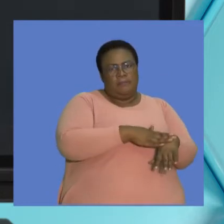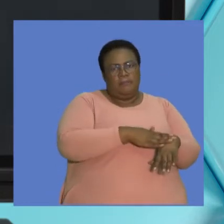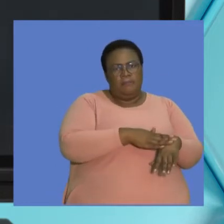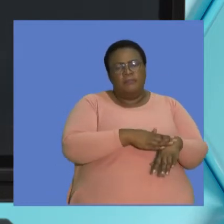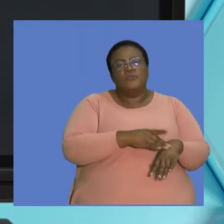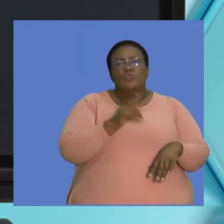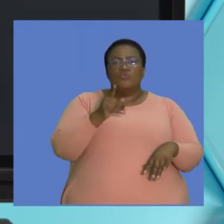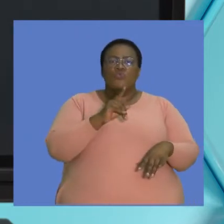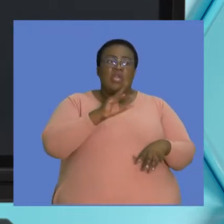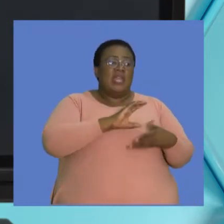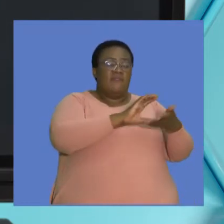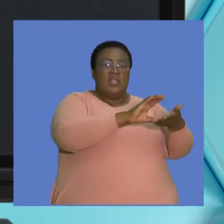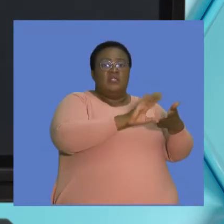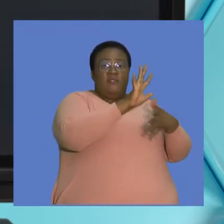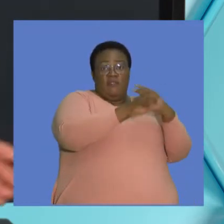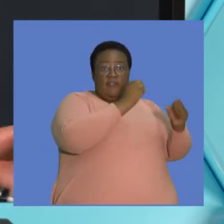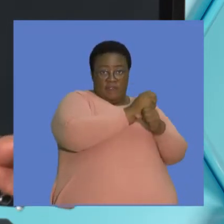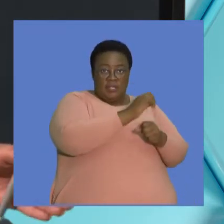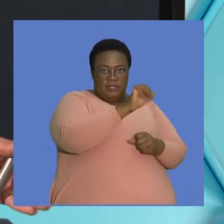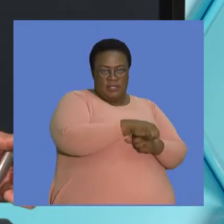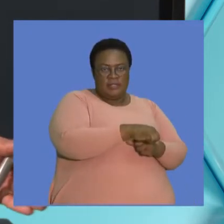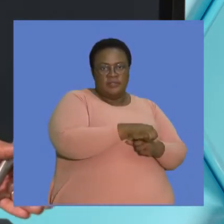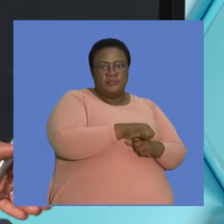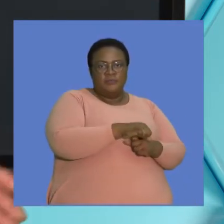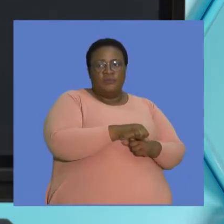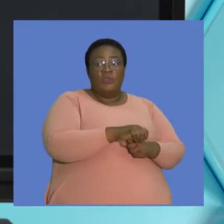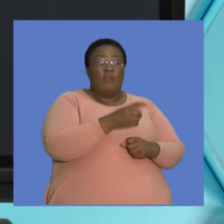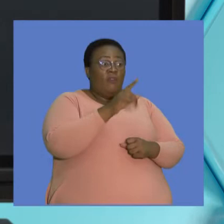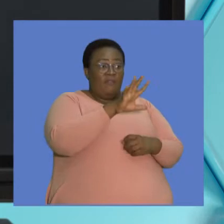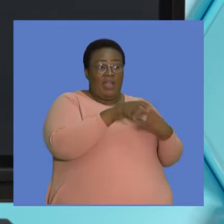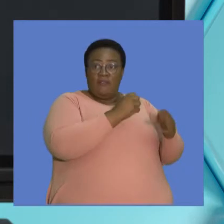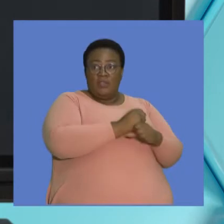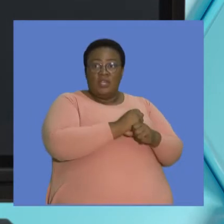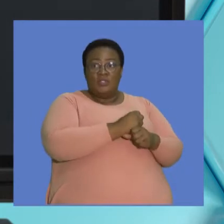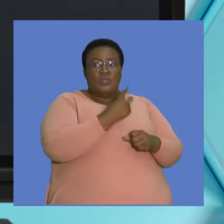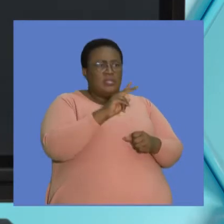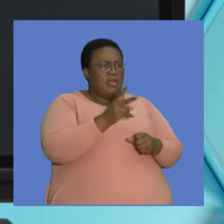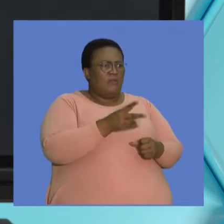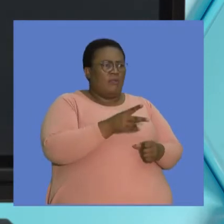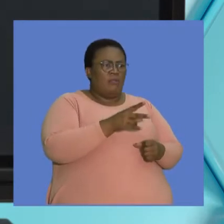long-term goal thing. So you can invest for 5 years, right? For those